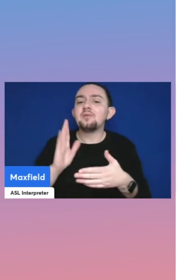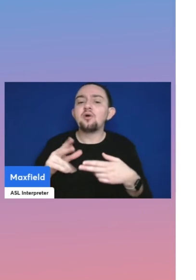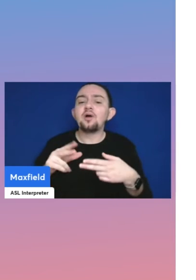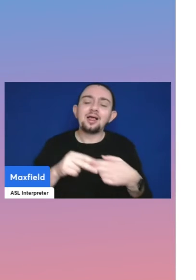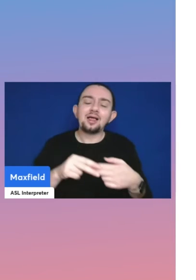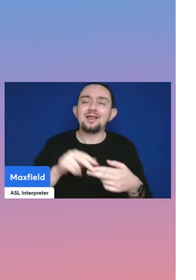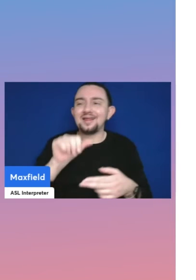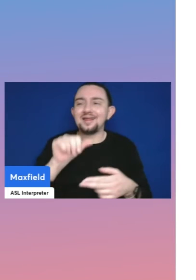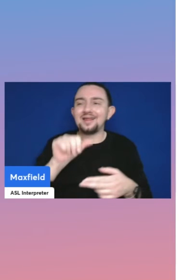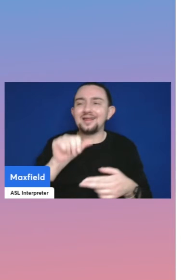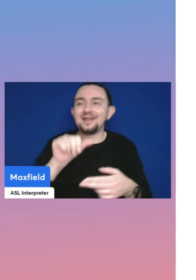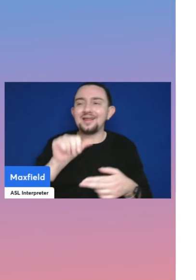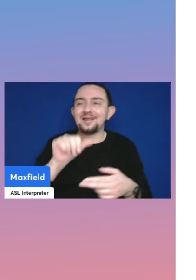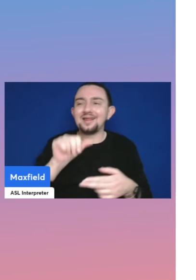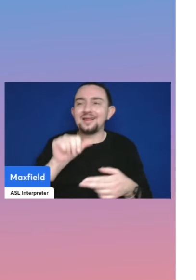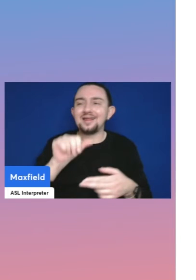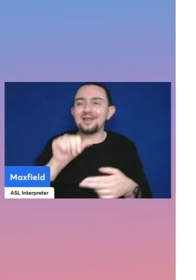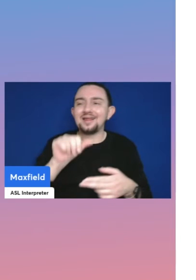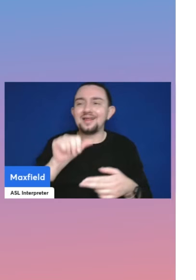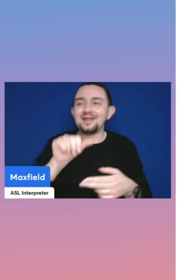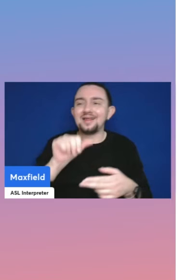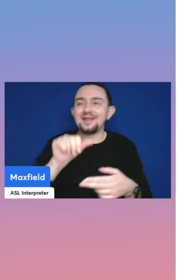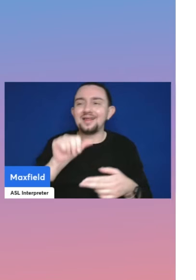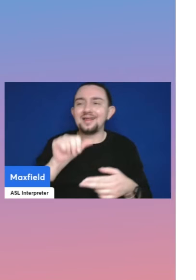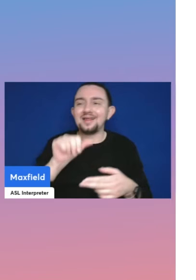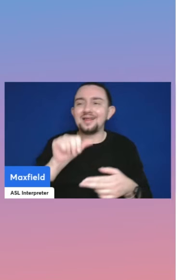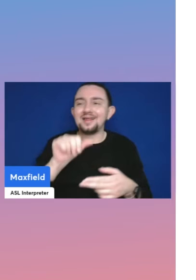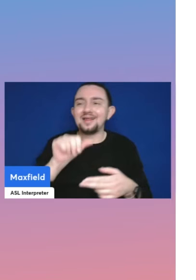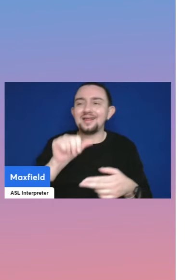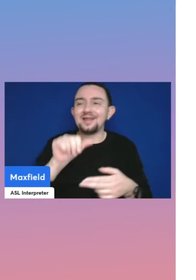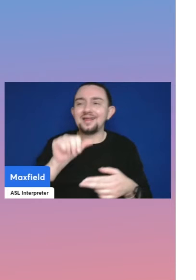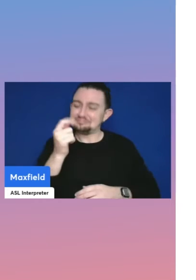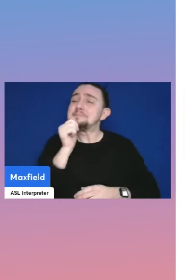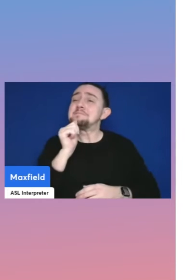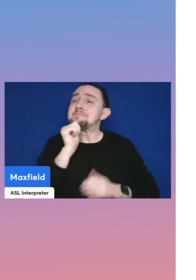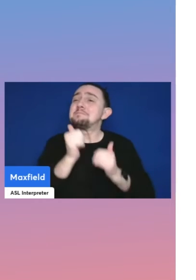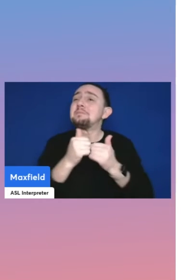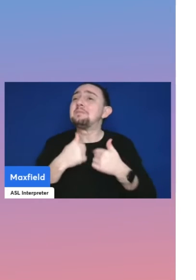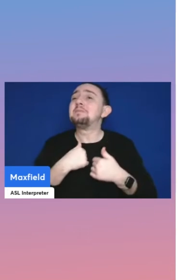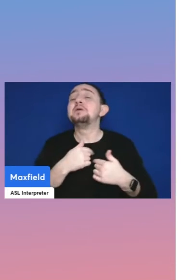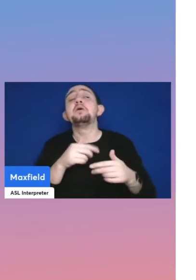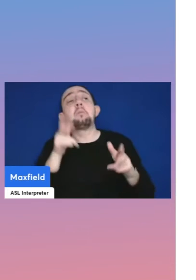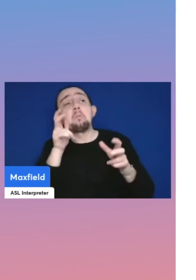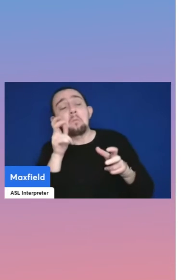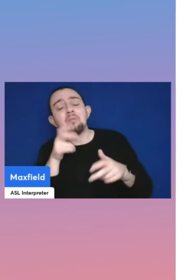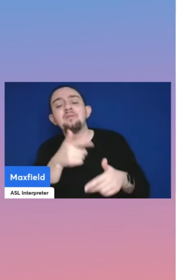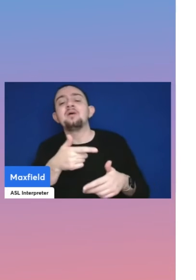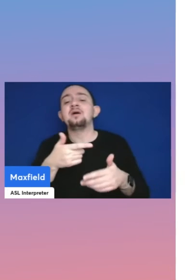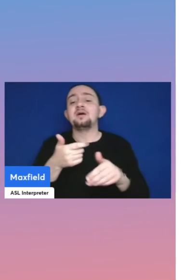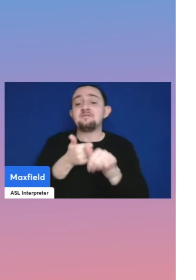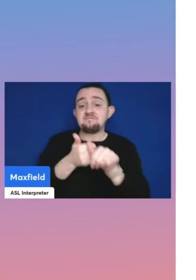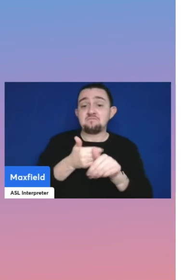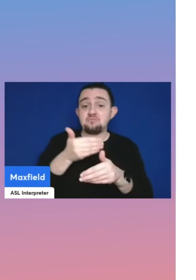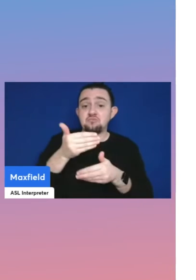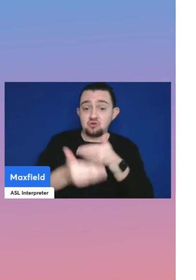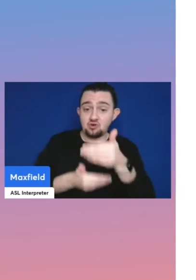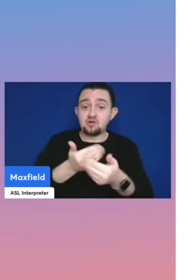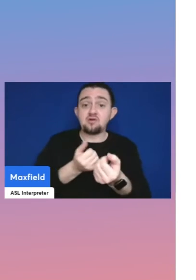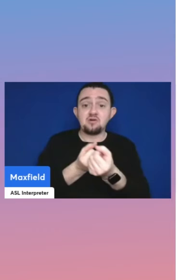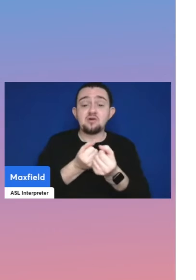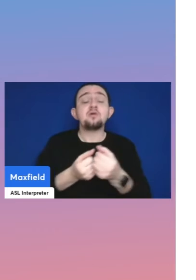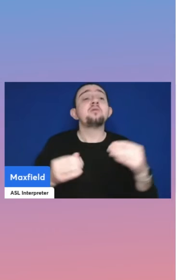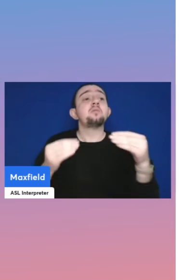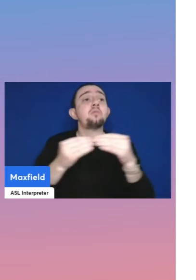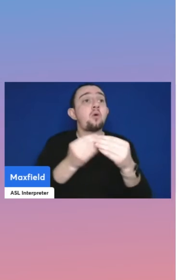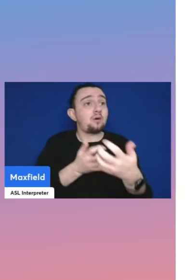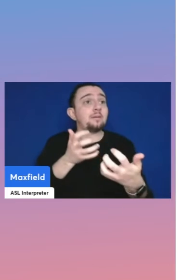used in the community, so bear with me. These support these protocols which make it furthermore compatible with HashiCorp